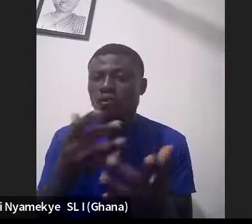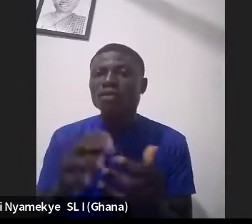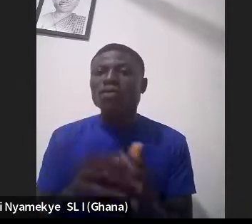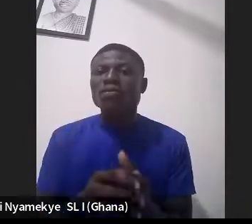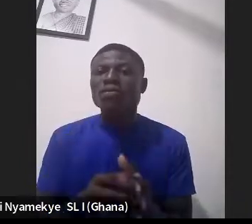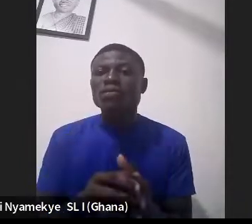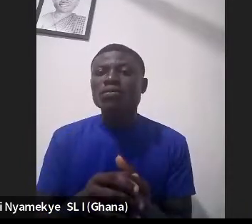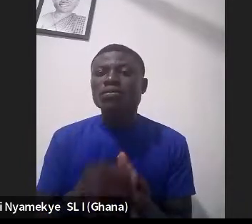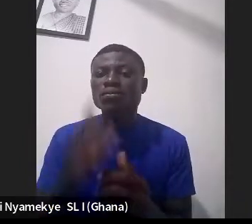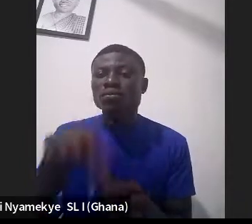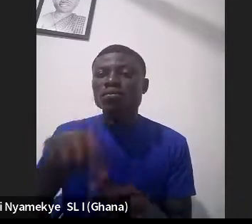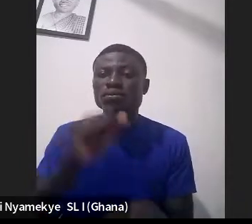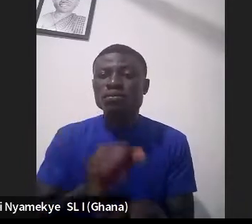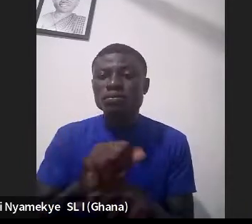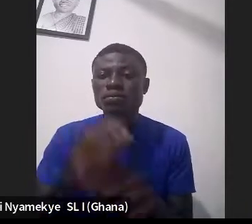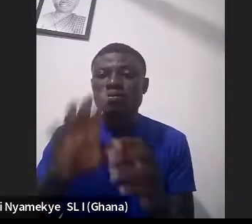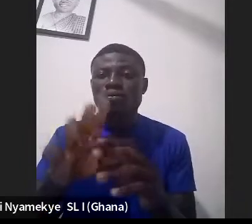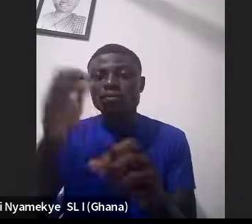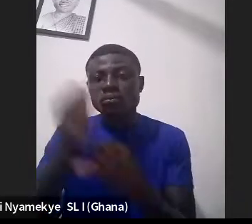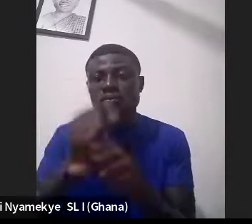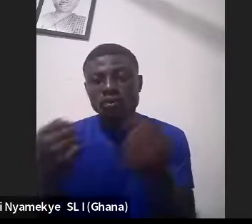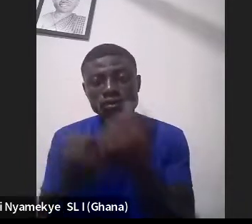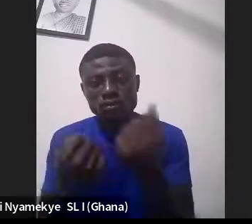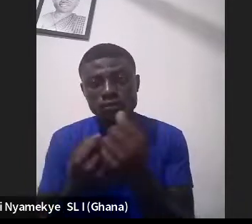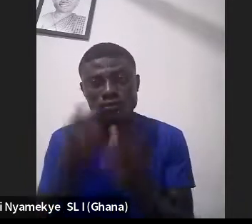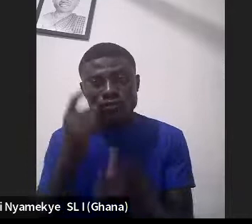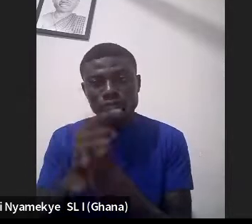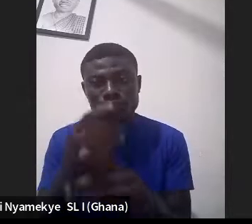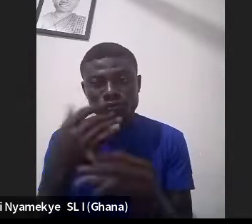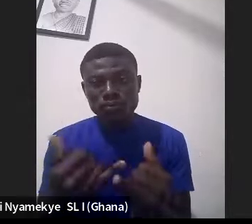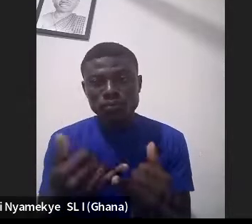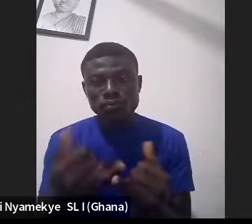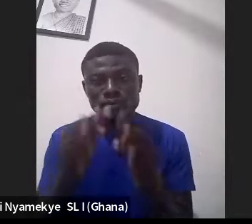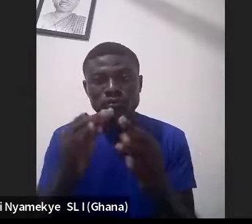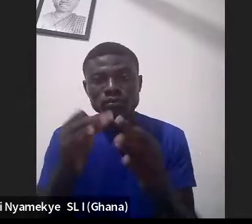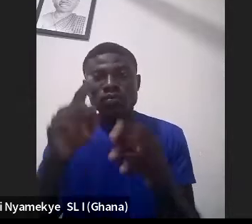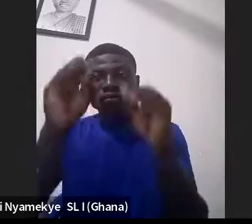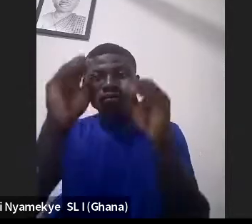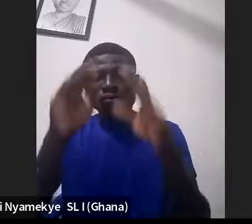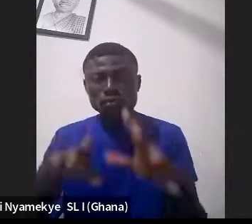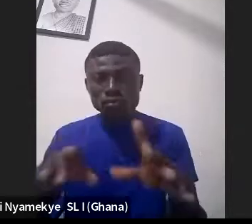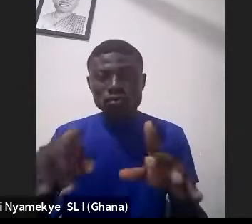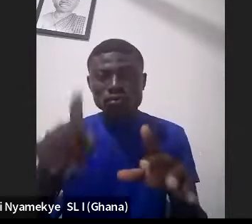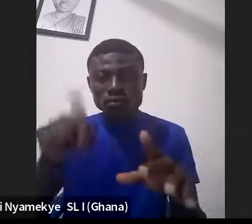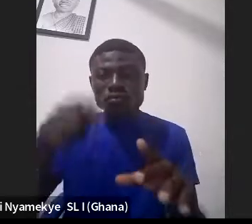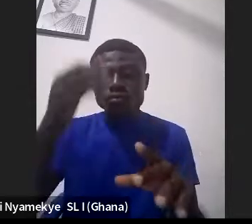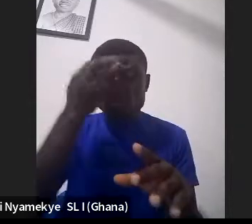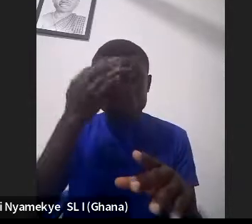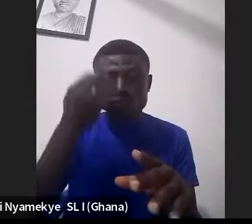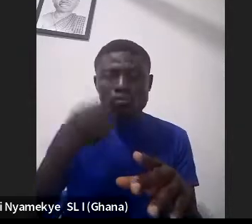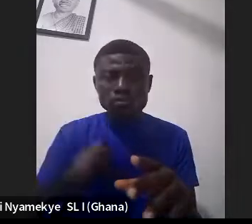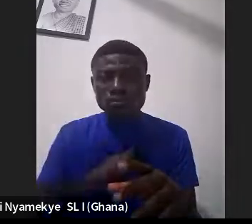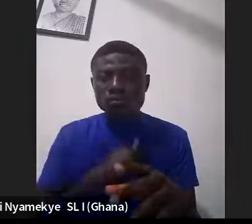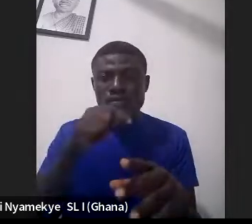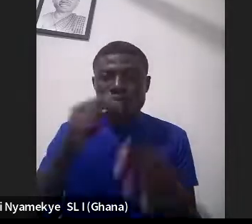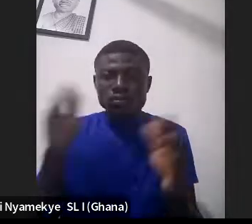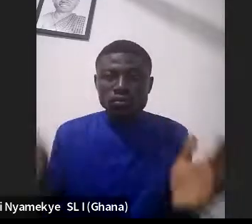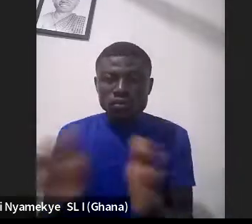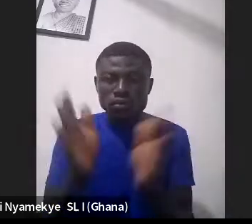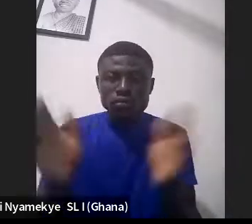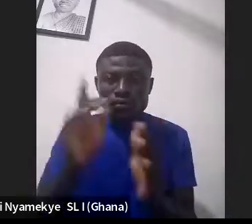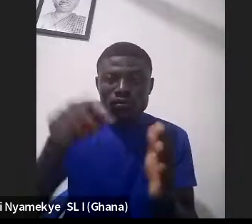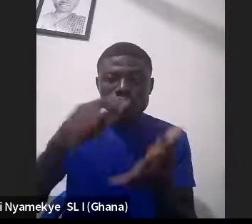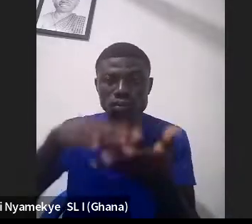Seek this support immediately. And if you're a teacher as well here, I hope you'll be inspired to learn